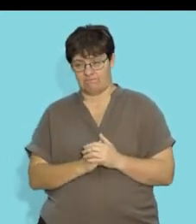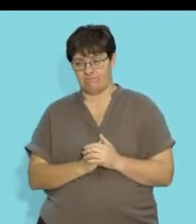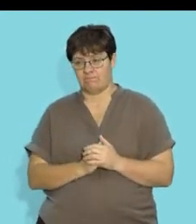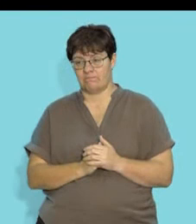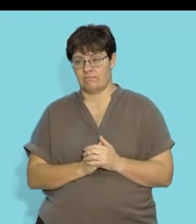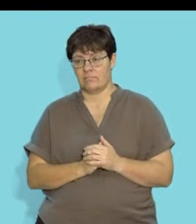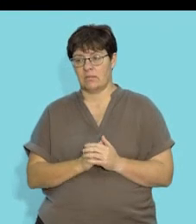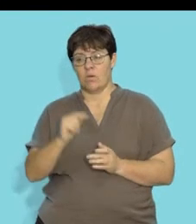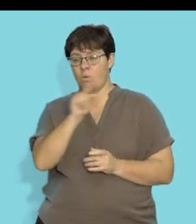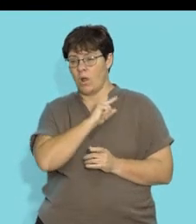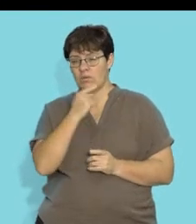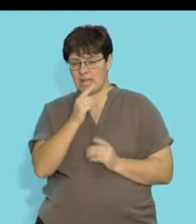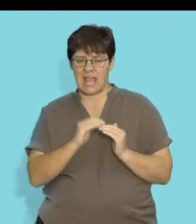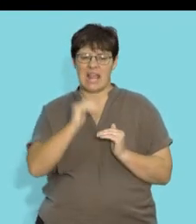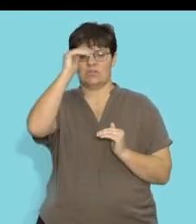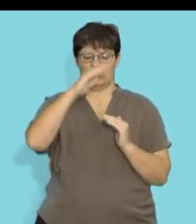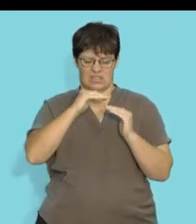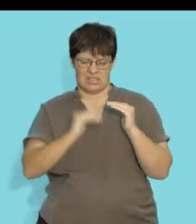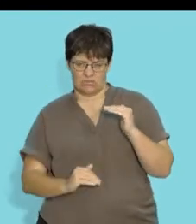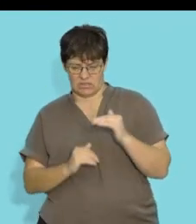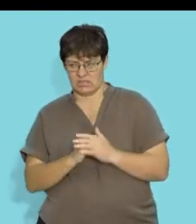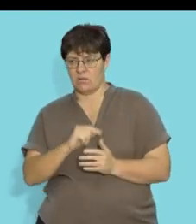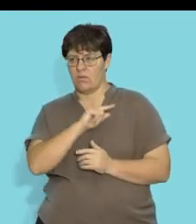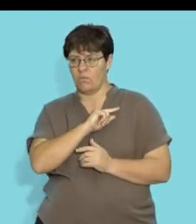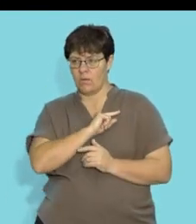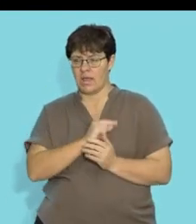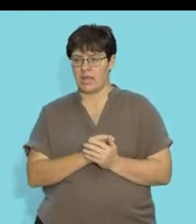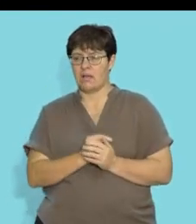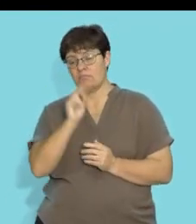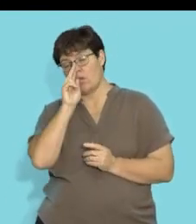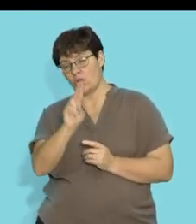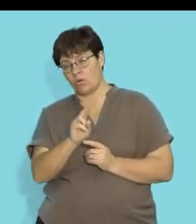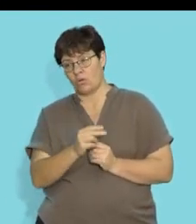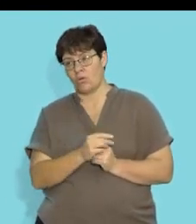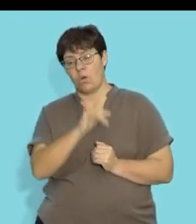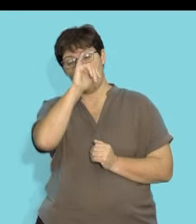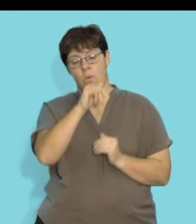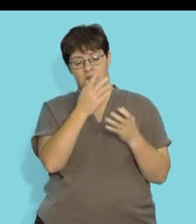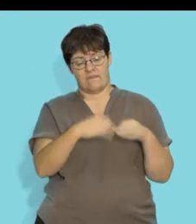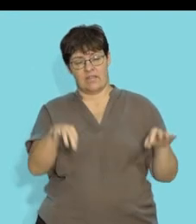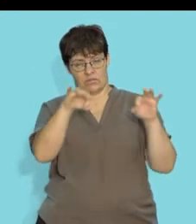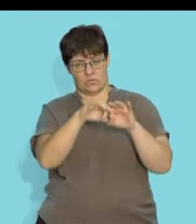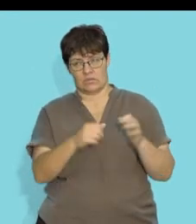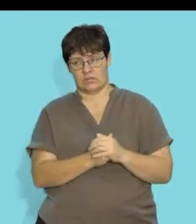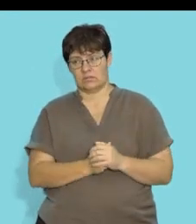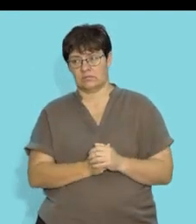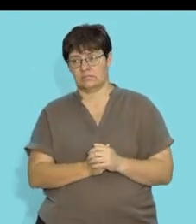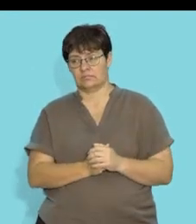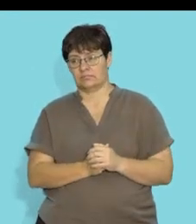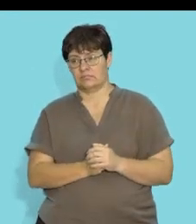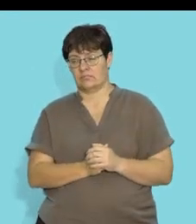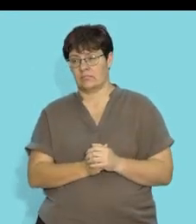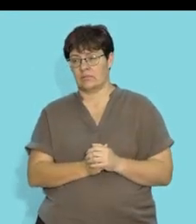This is decreasing. And then why are we saying increasing and decreasing? Is because we are mainly looking at the y value,